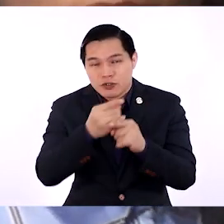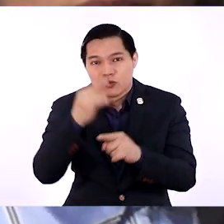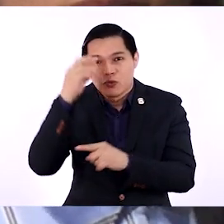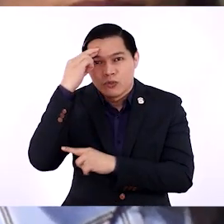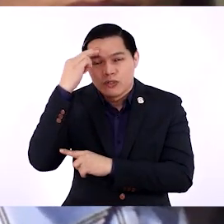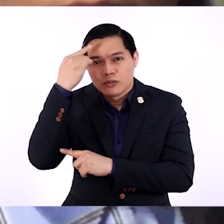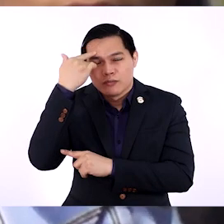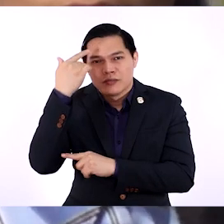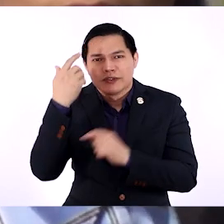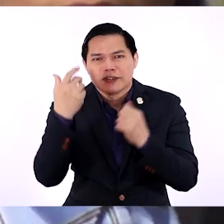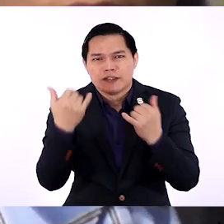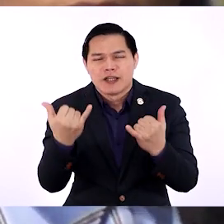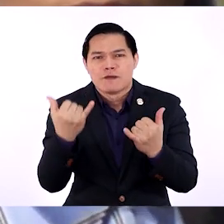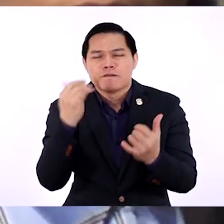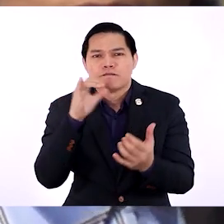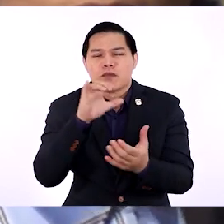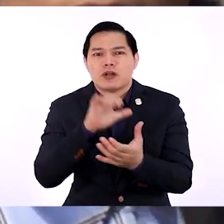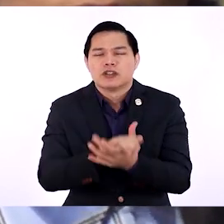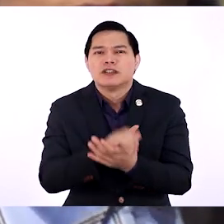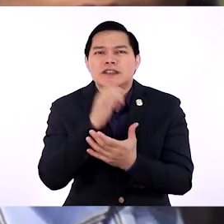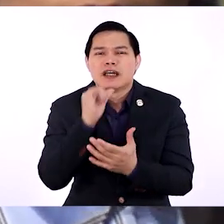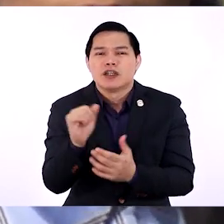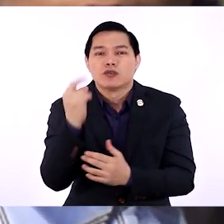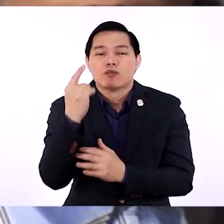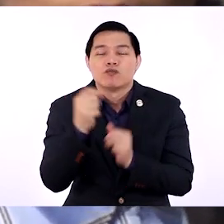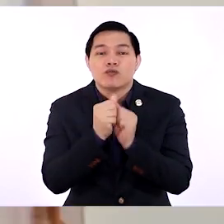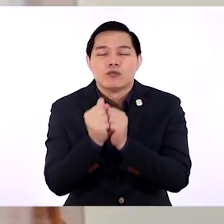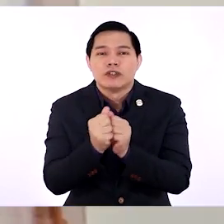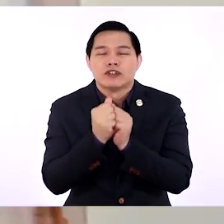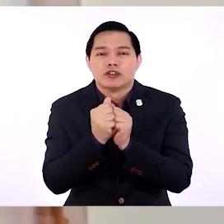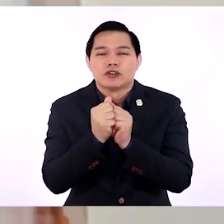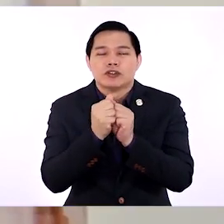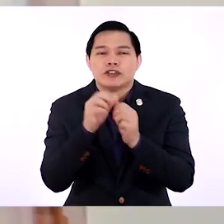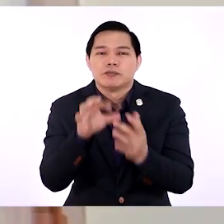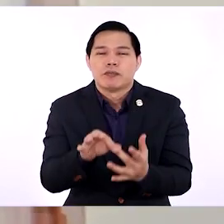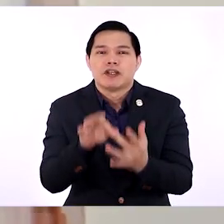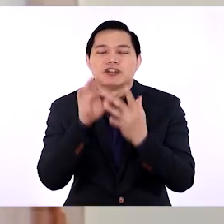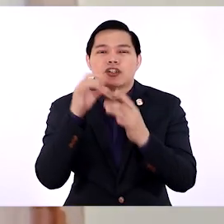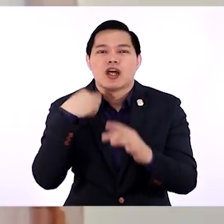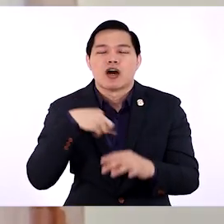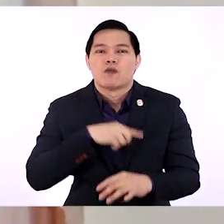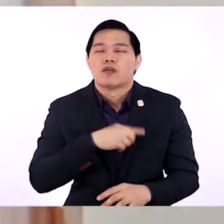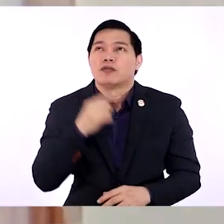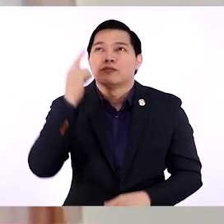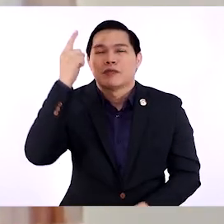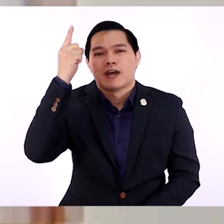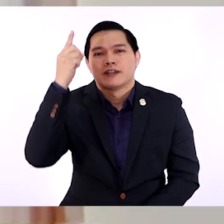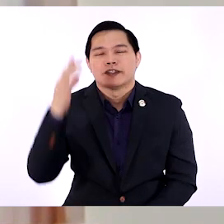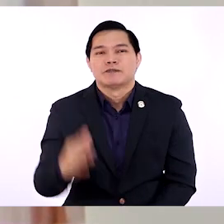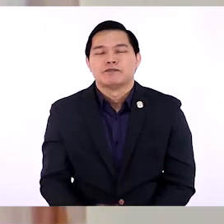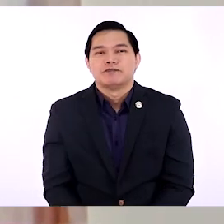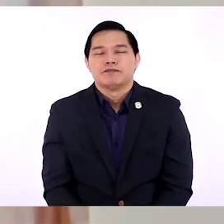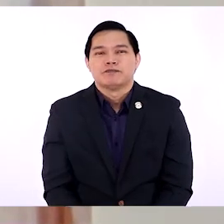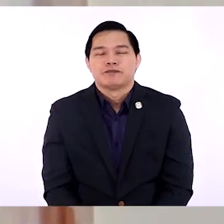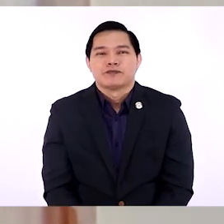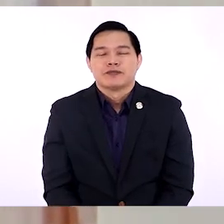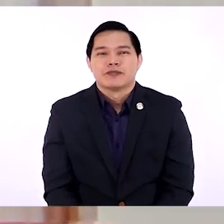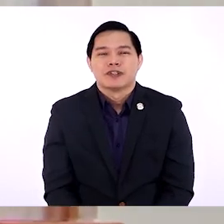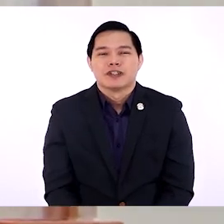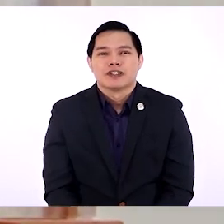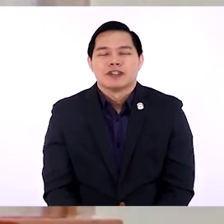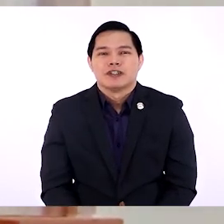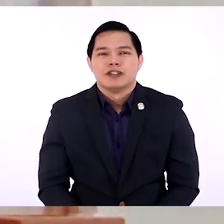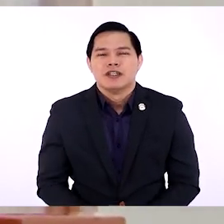our vow that we made in marriage was not only to each other, but more importantly to our Almighty God. No matter what